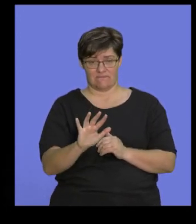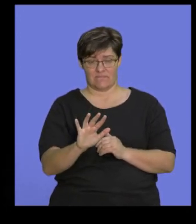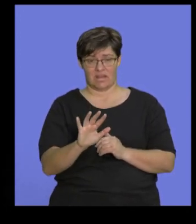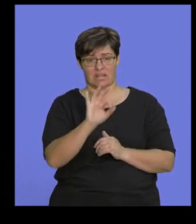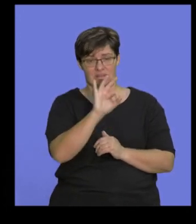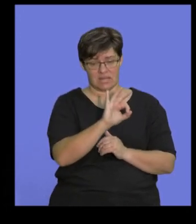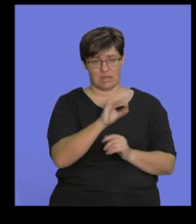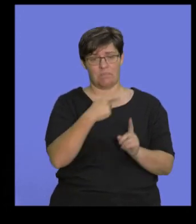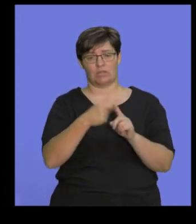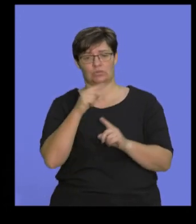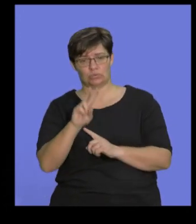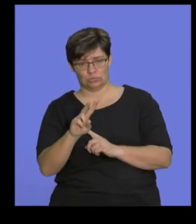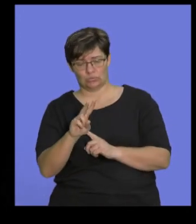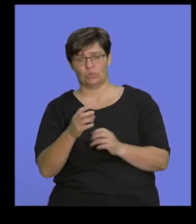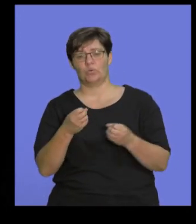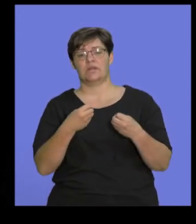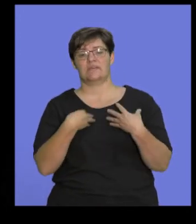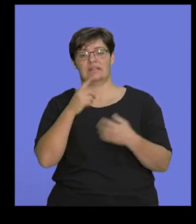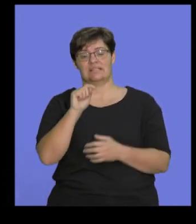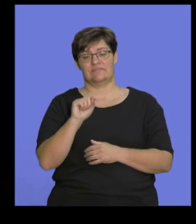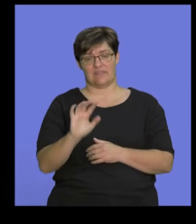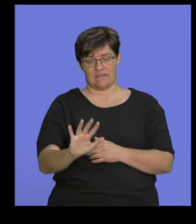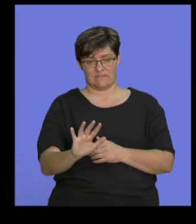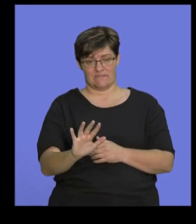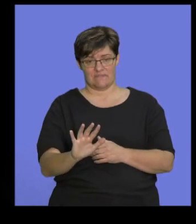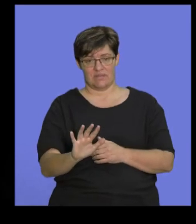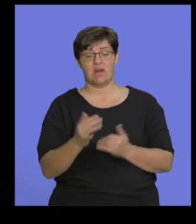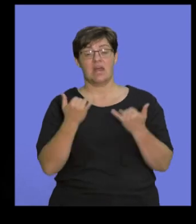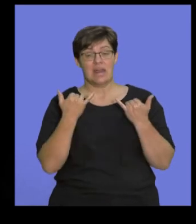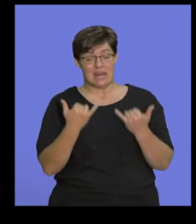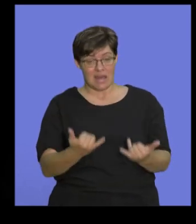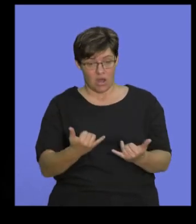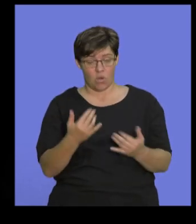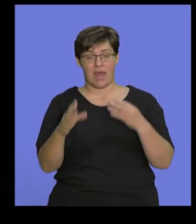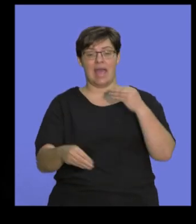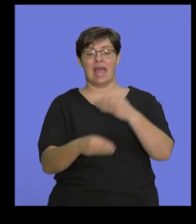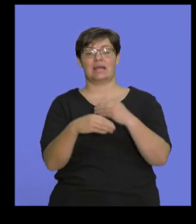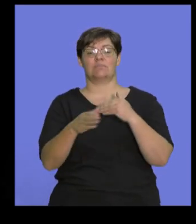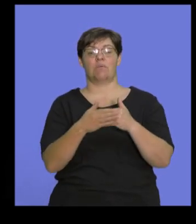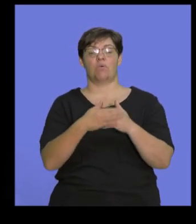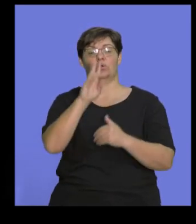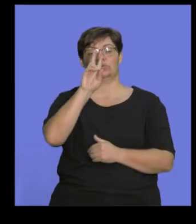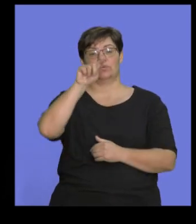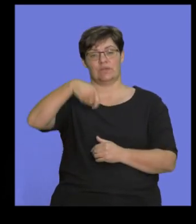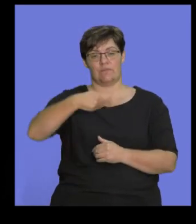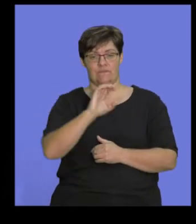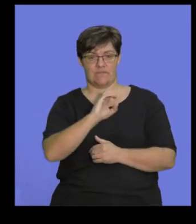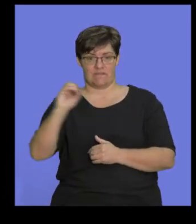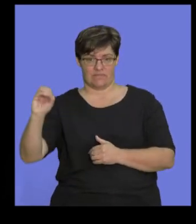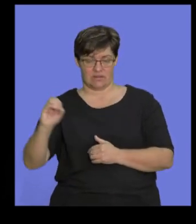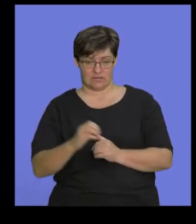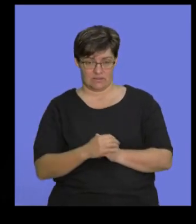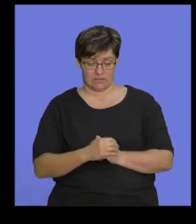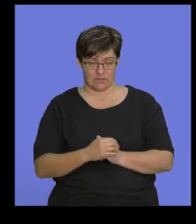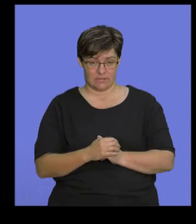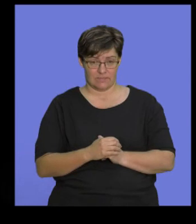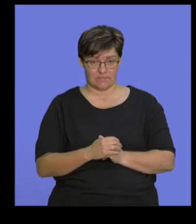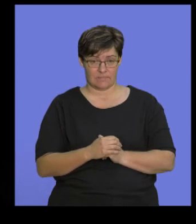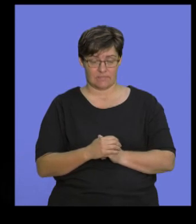2 years will give us the T5. She then also added another 2,500. So this